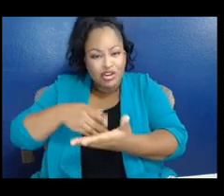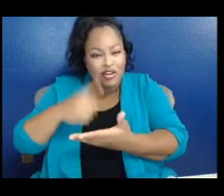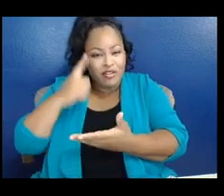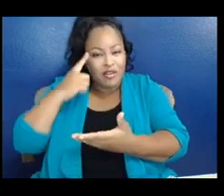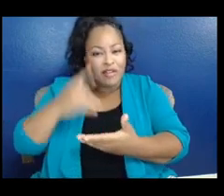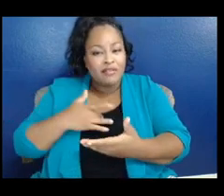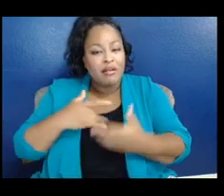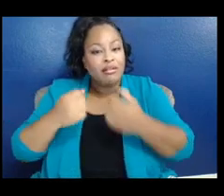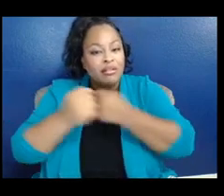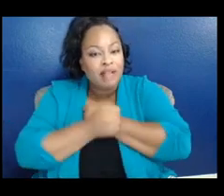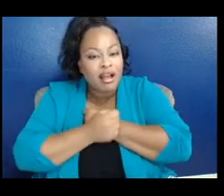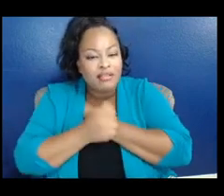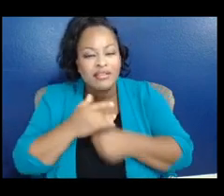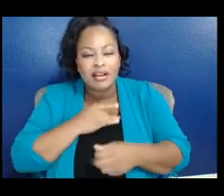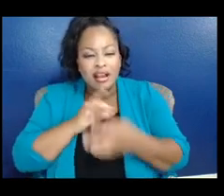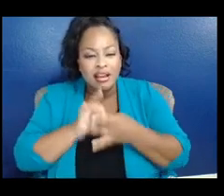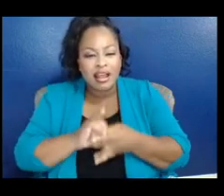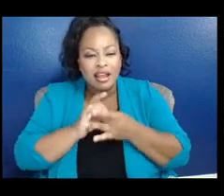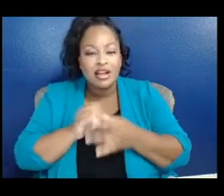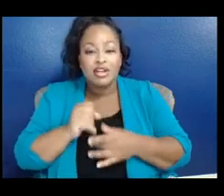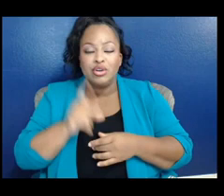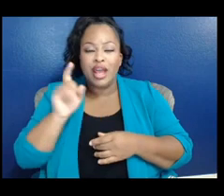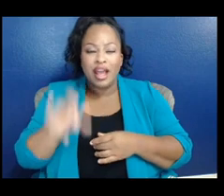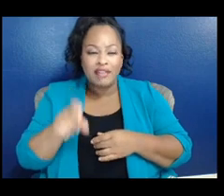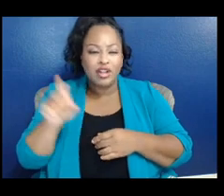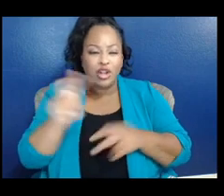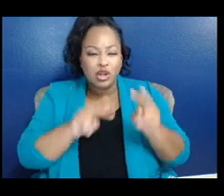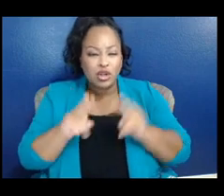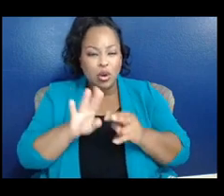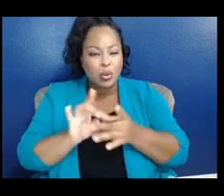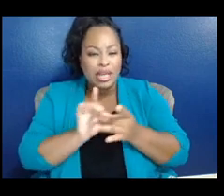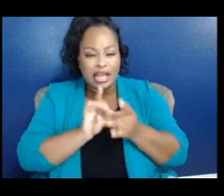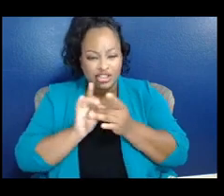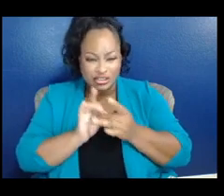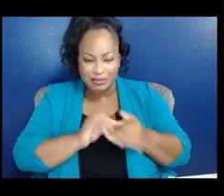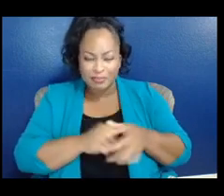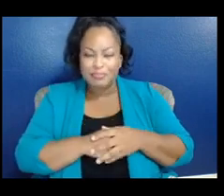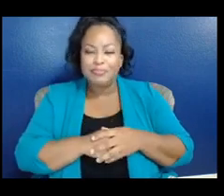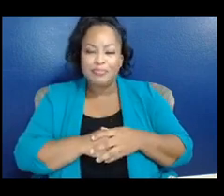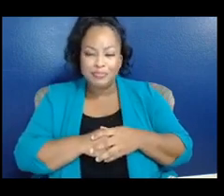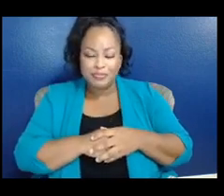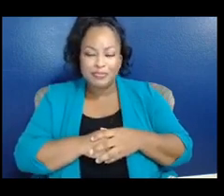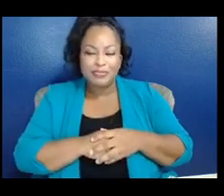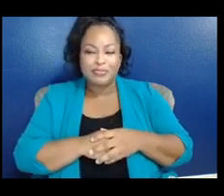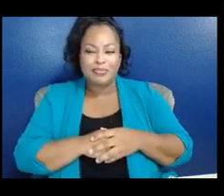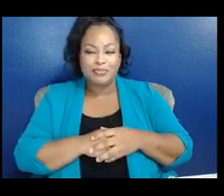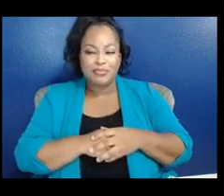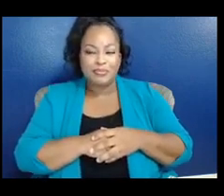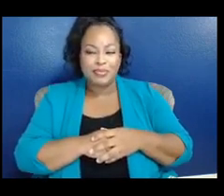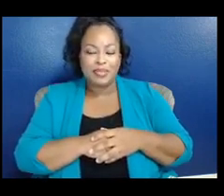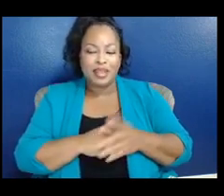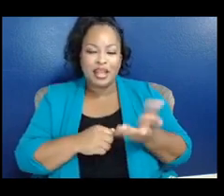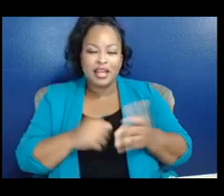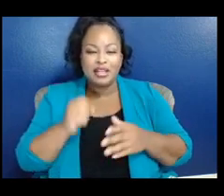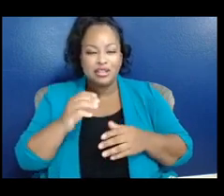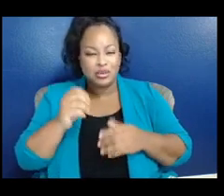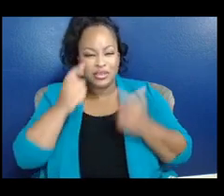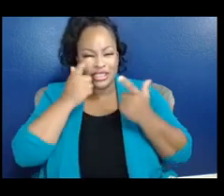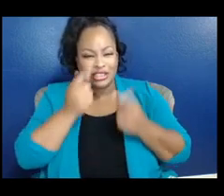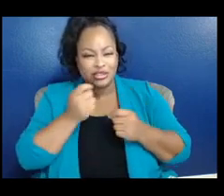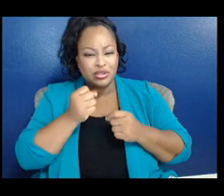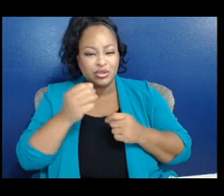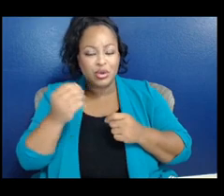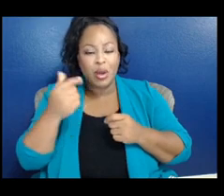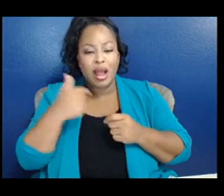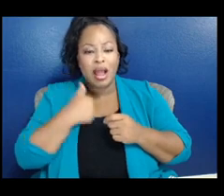and connected. And so you've got to look at your relationships and things like that even. So it was just very interesting. So I'm